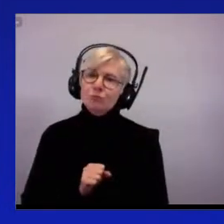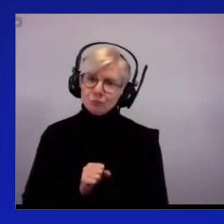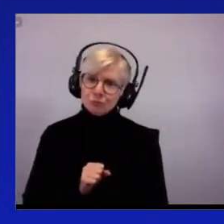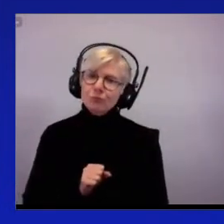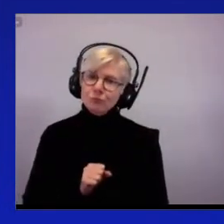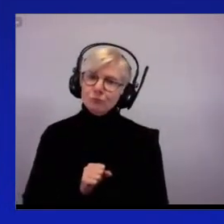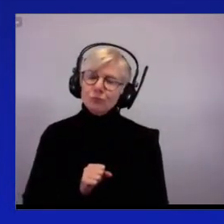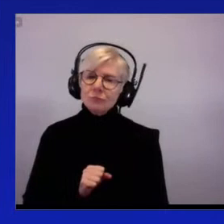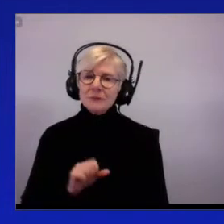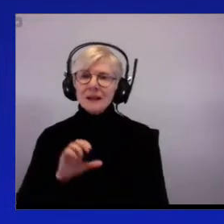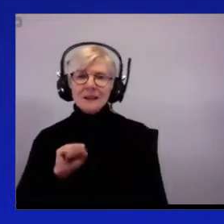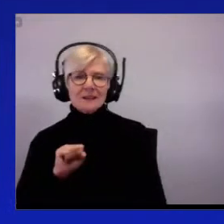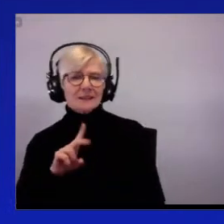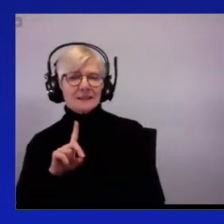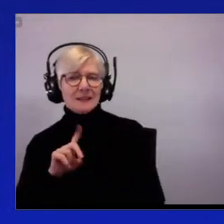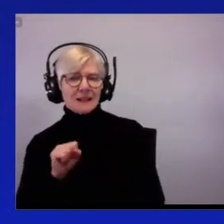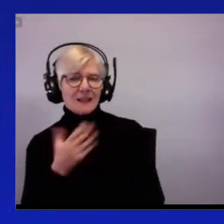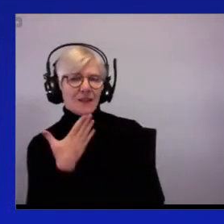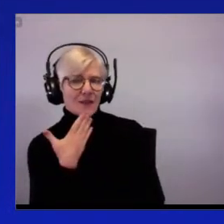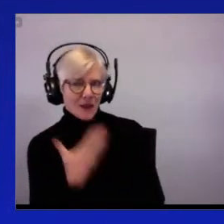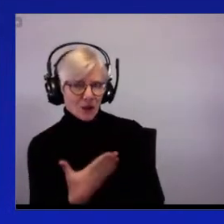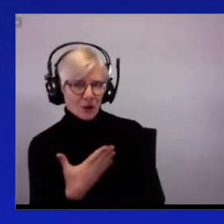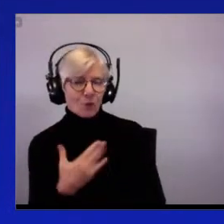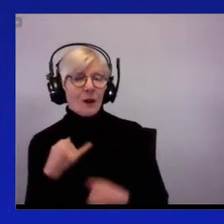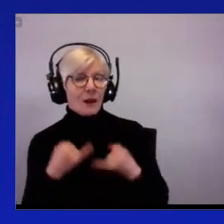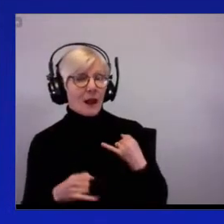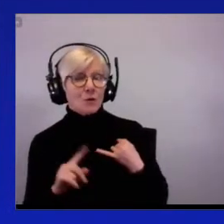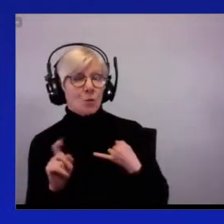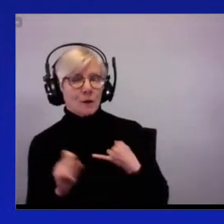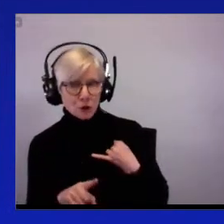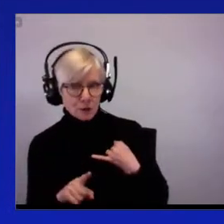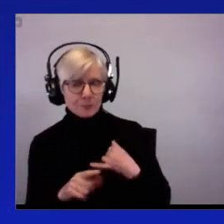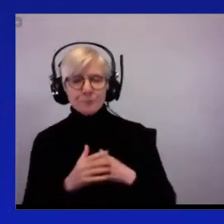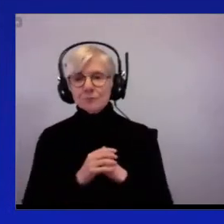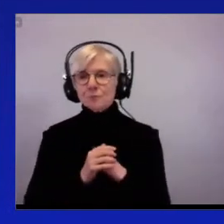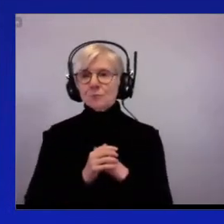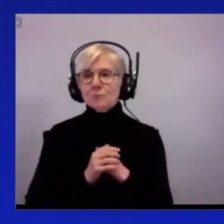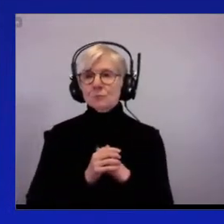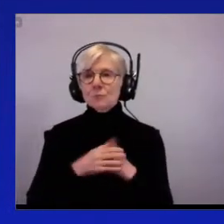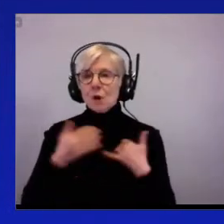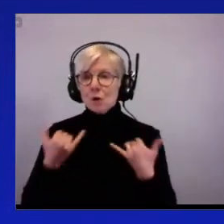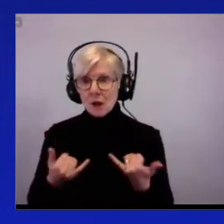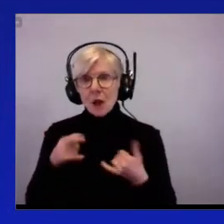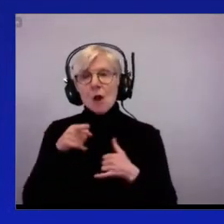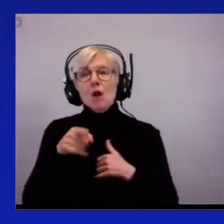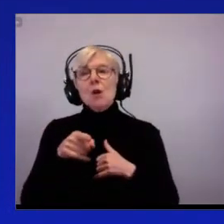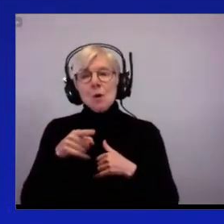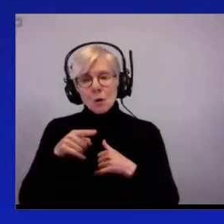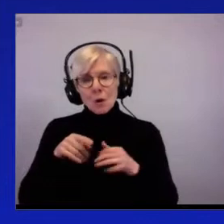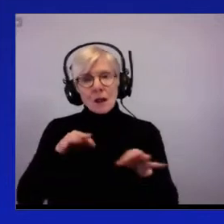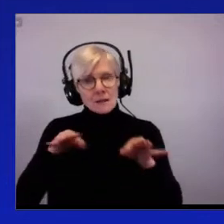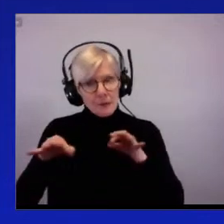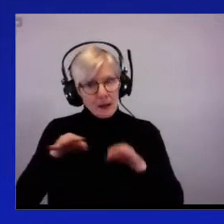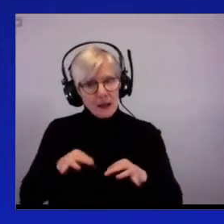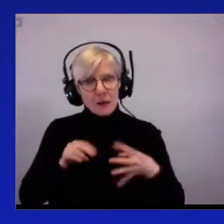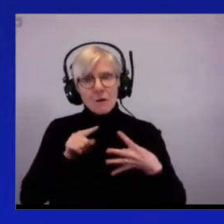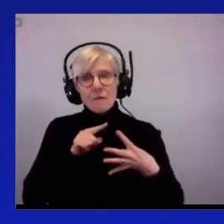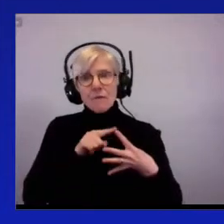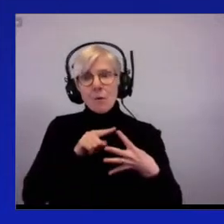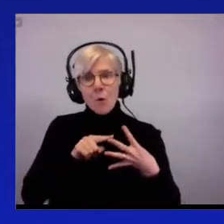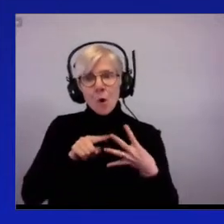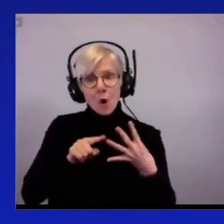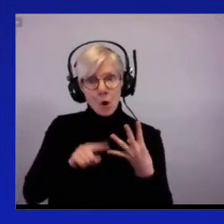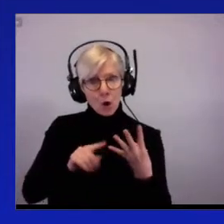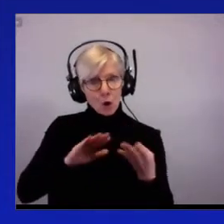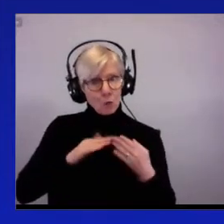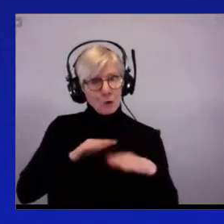helpful. And maybe one last question. You've talked today about the 4 different community centers and